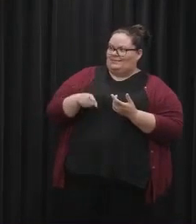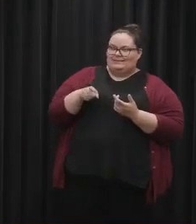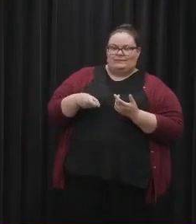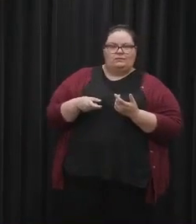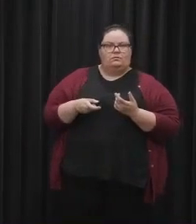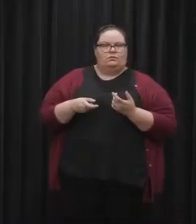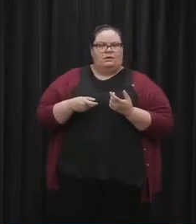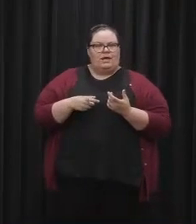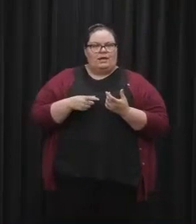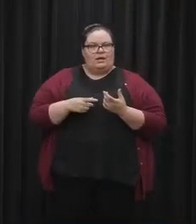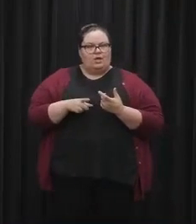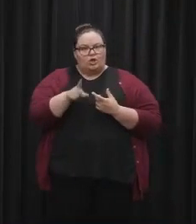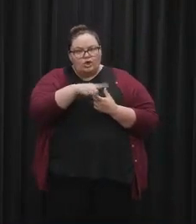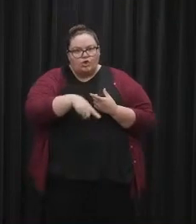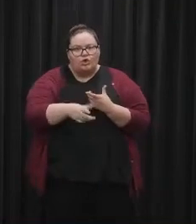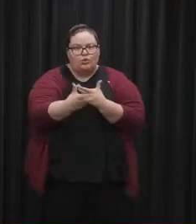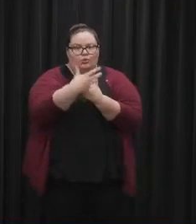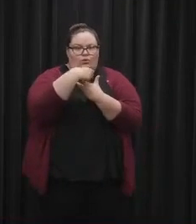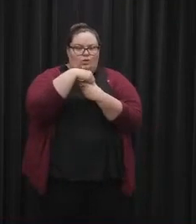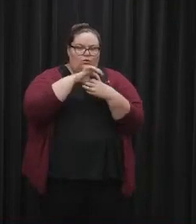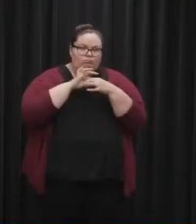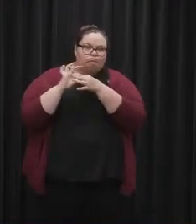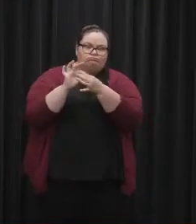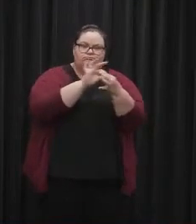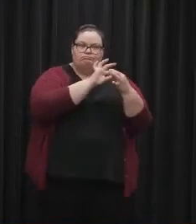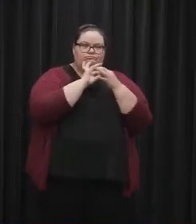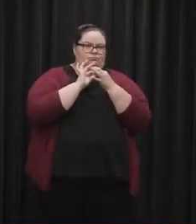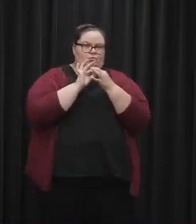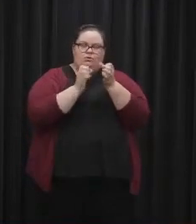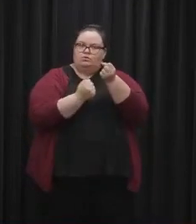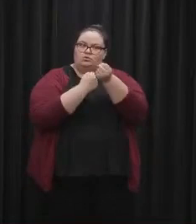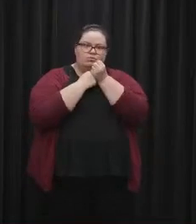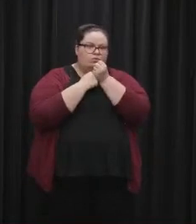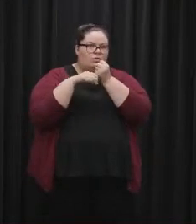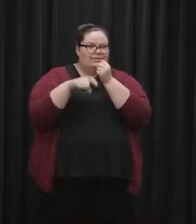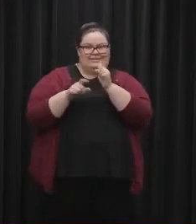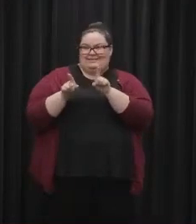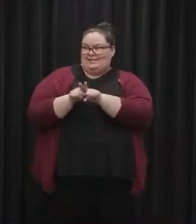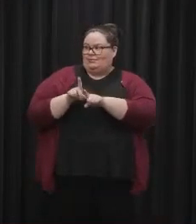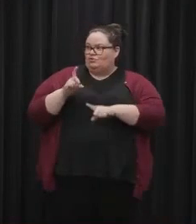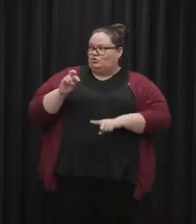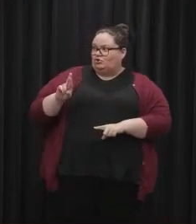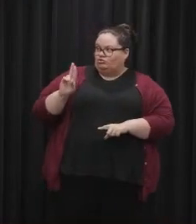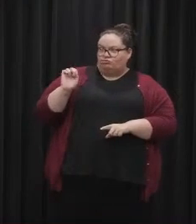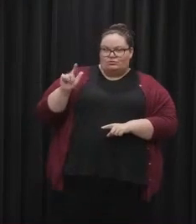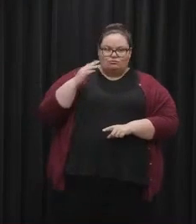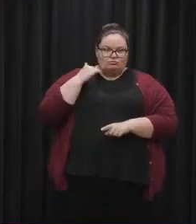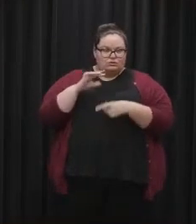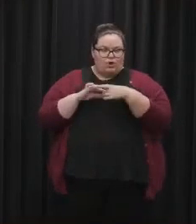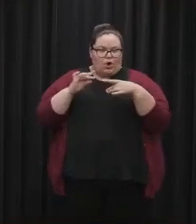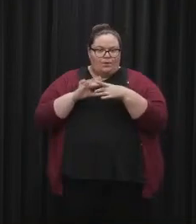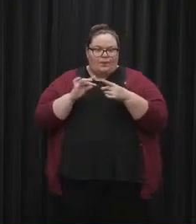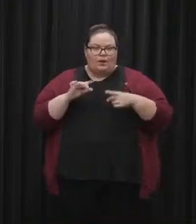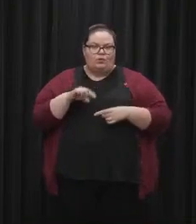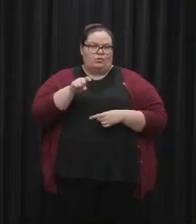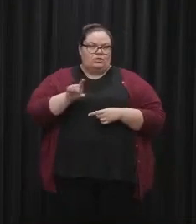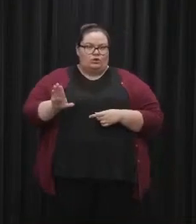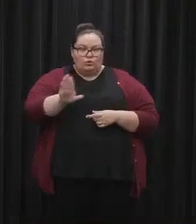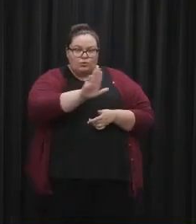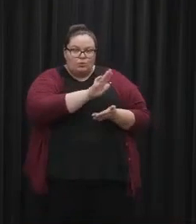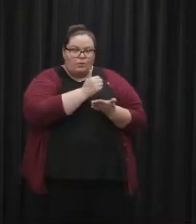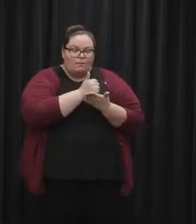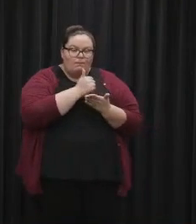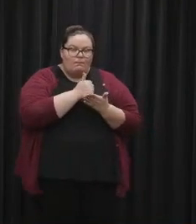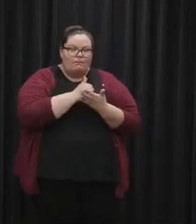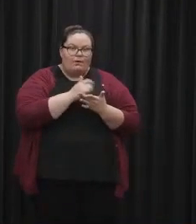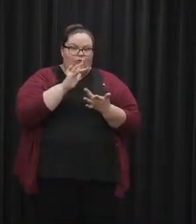becomes something that involves all of you as citizens of the province. We need your help, as Dr. Russell has put it. We need your help to make sure that